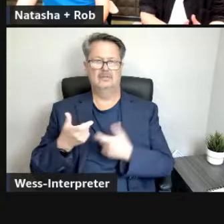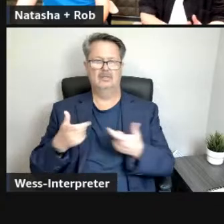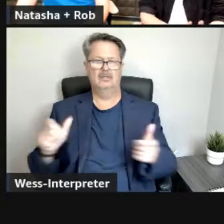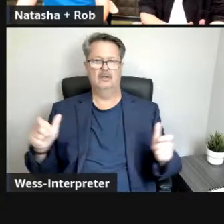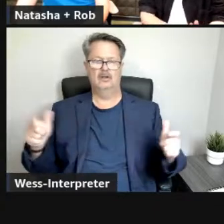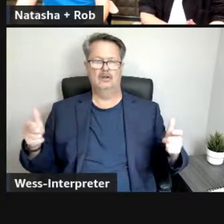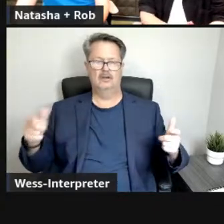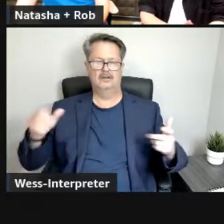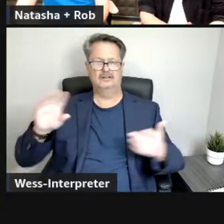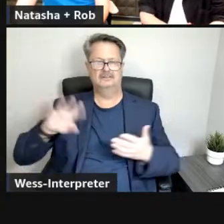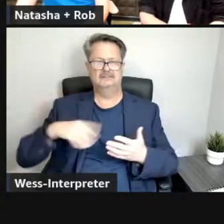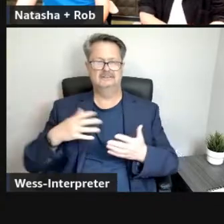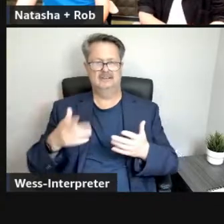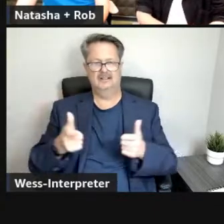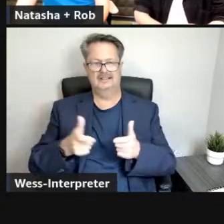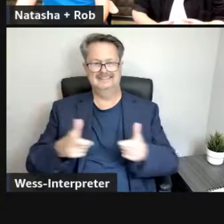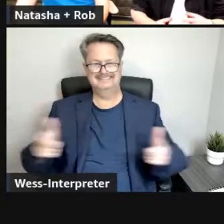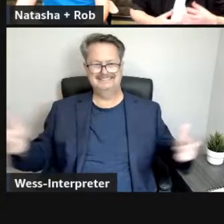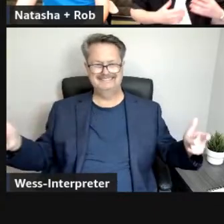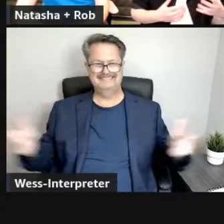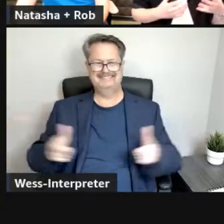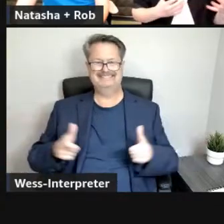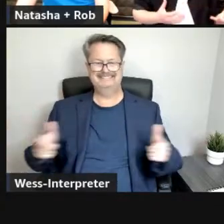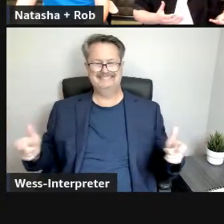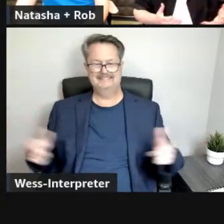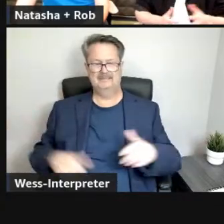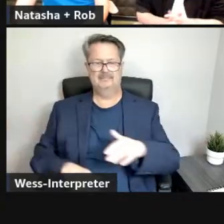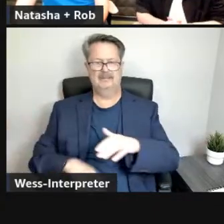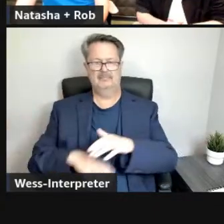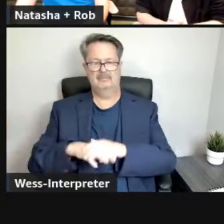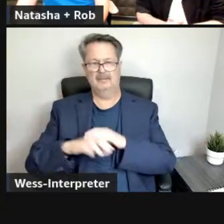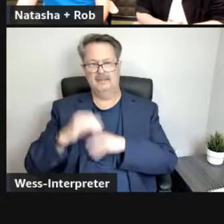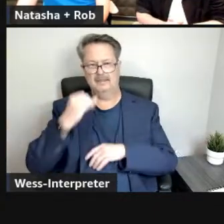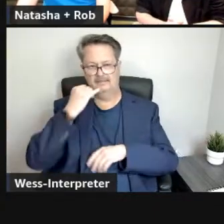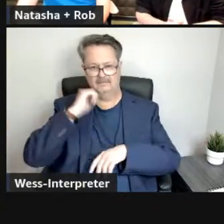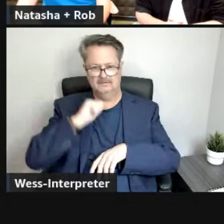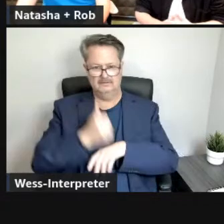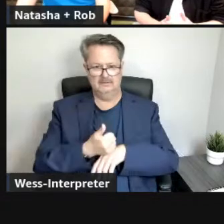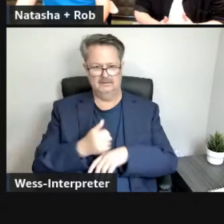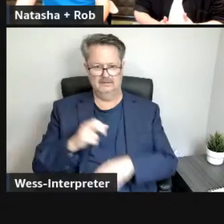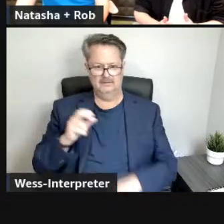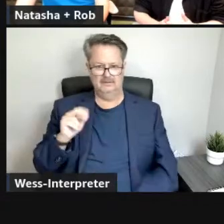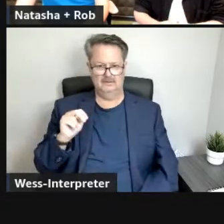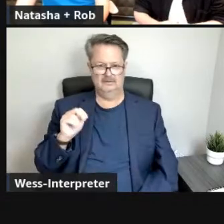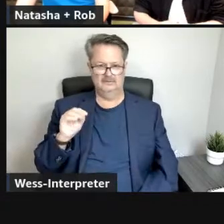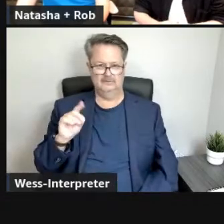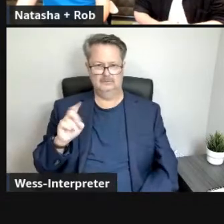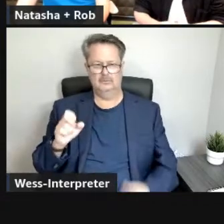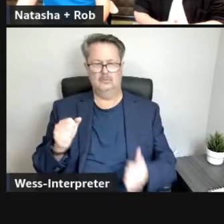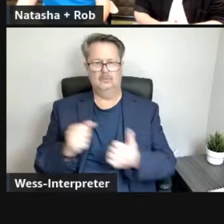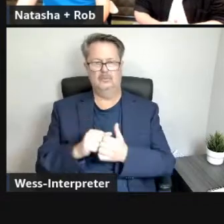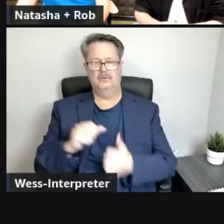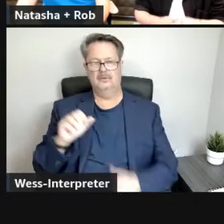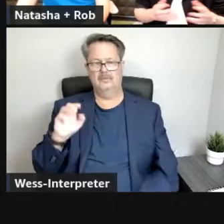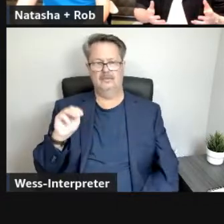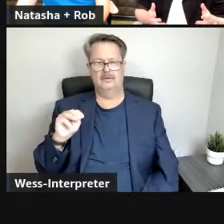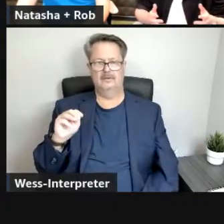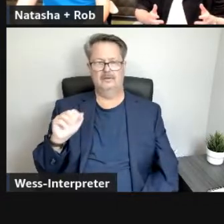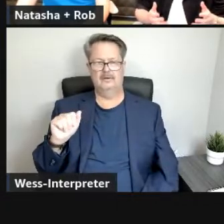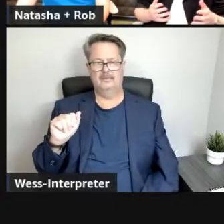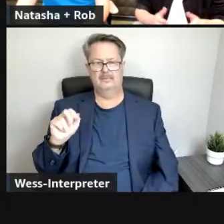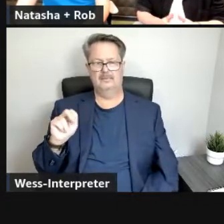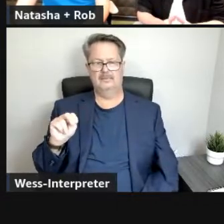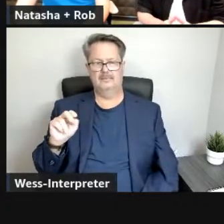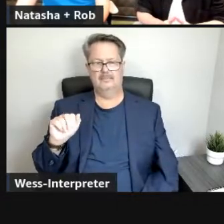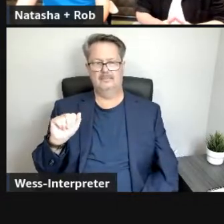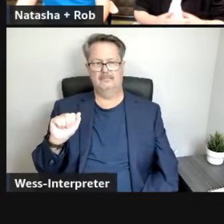of nodes in your cluster. If you create a node using a managed node group, it's automatically tagged for service discovery